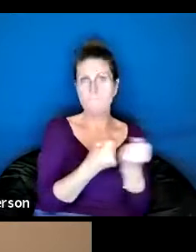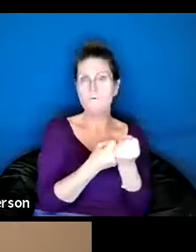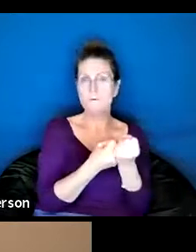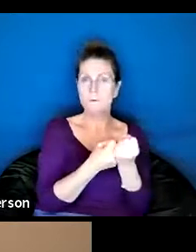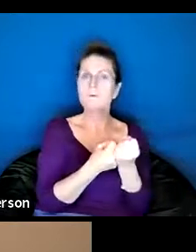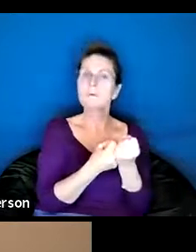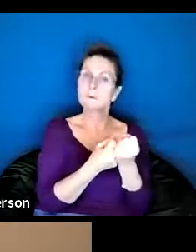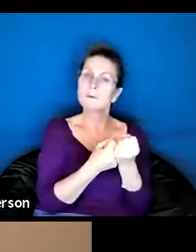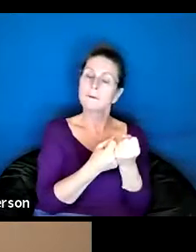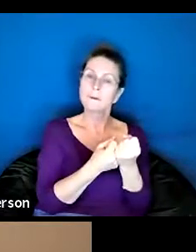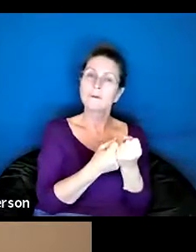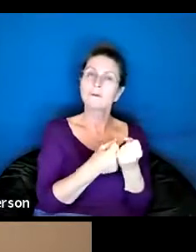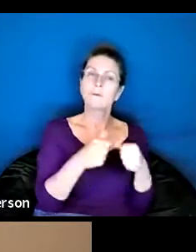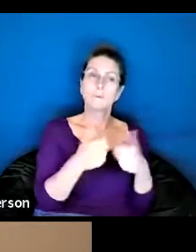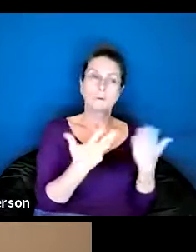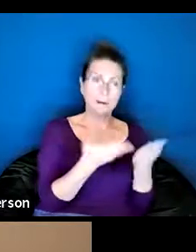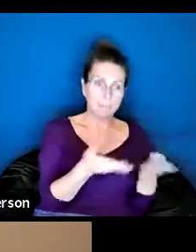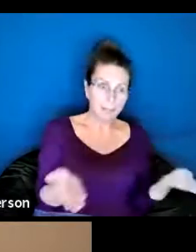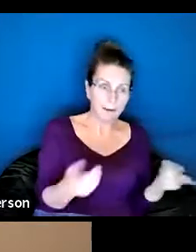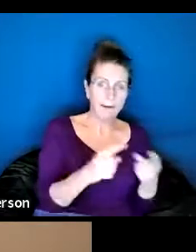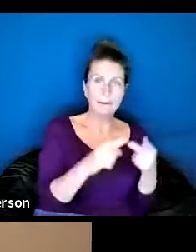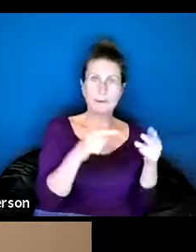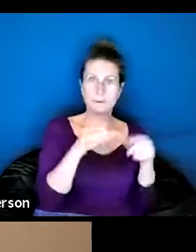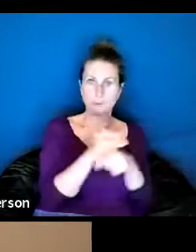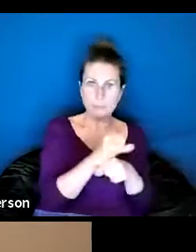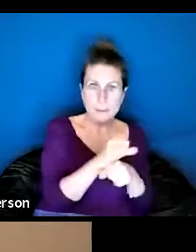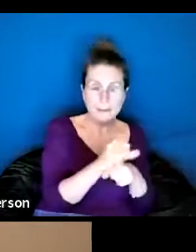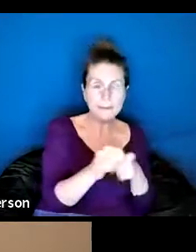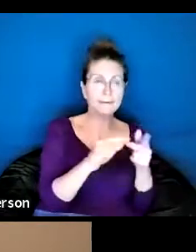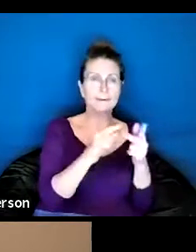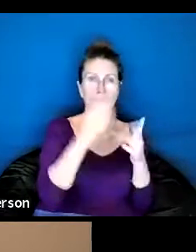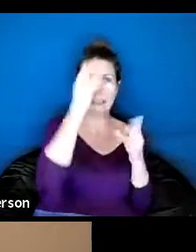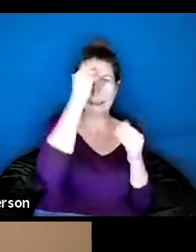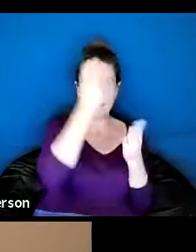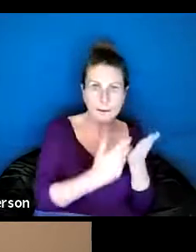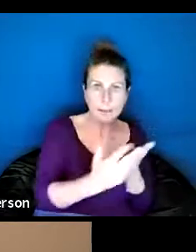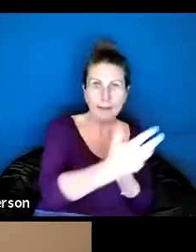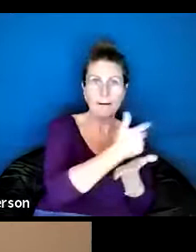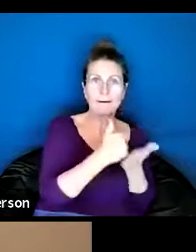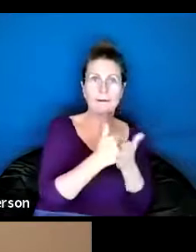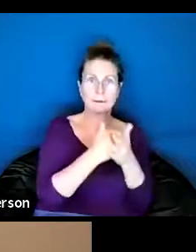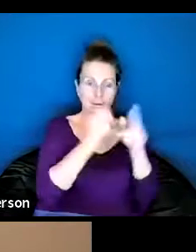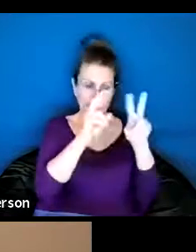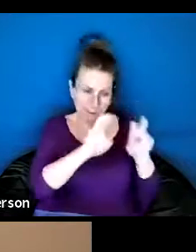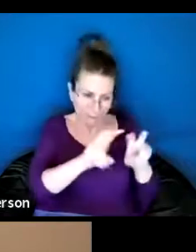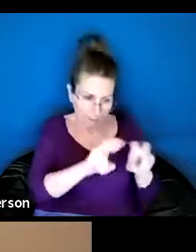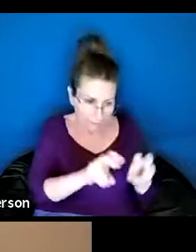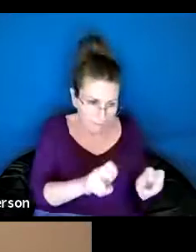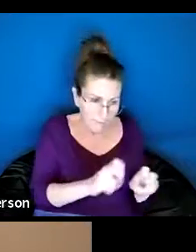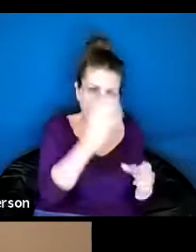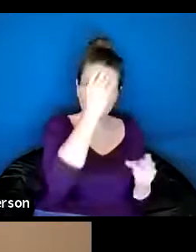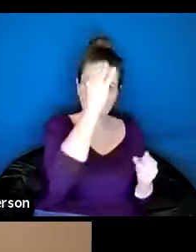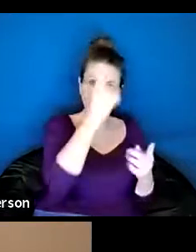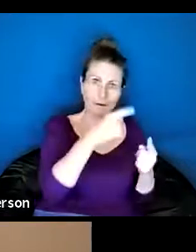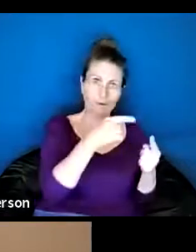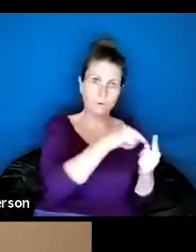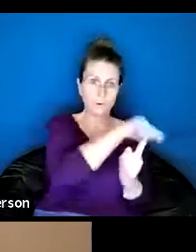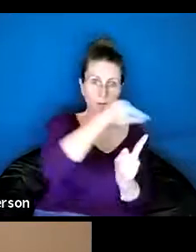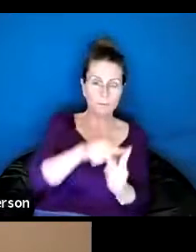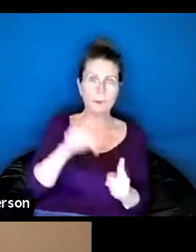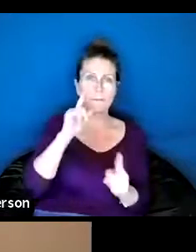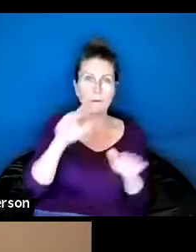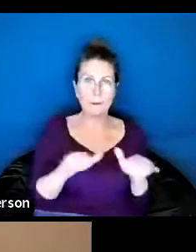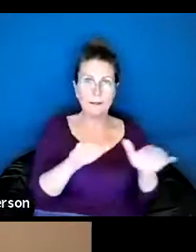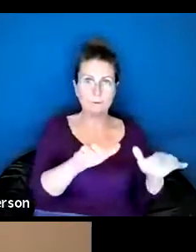training, and then in data, how you collect that data, how you use data for action. I'll